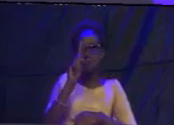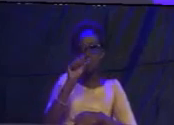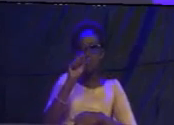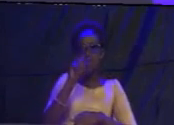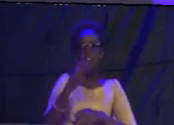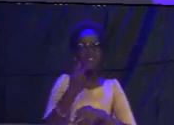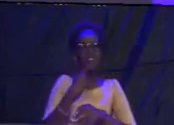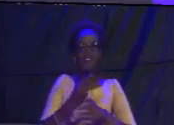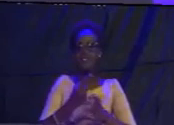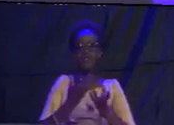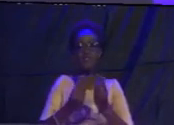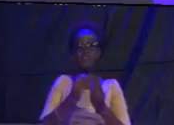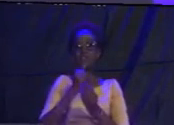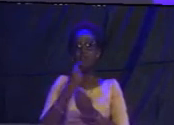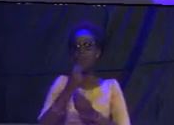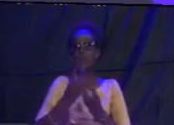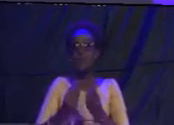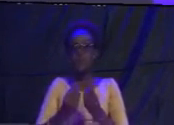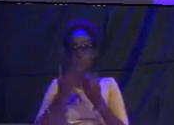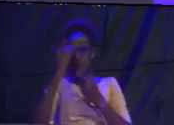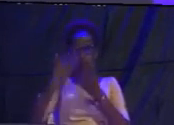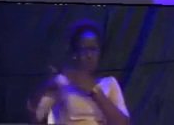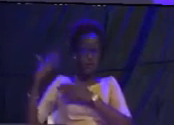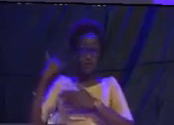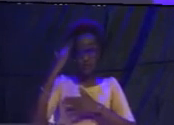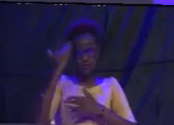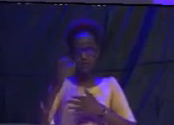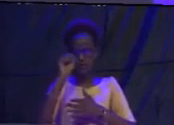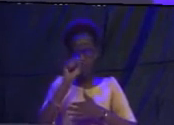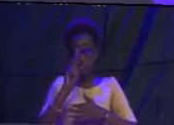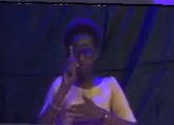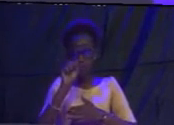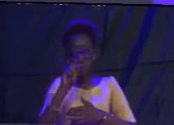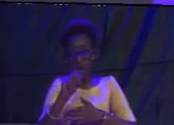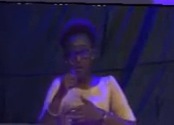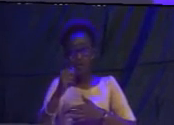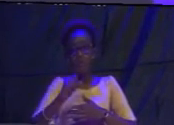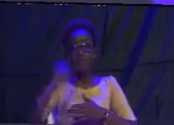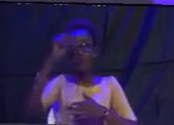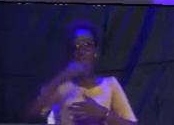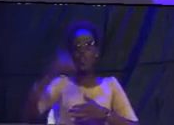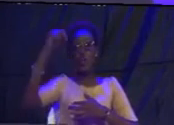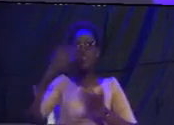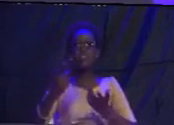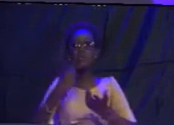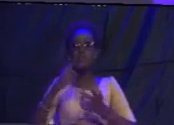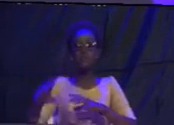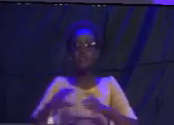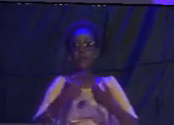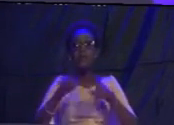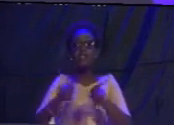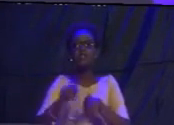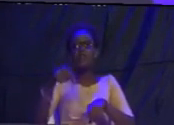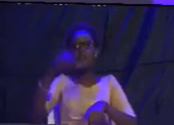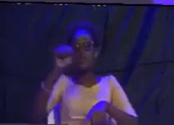bafite ari ikibazo cya Sudan y'Amajyaruguru kubera abisilamu, ariko ubwabo bonyine none bararyana